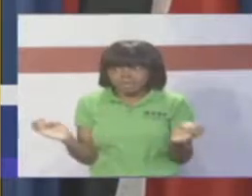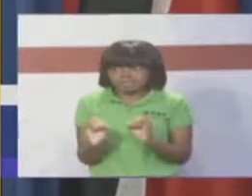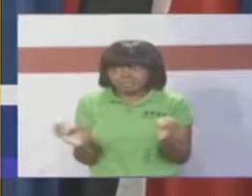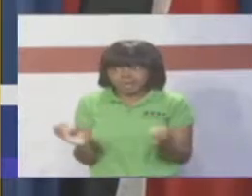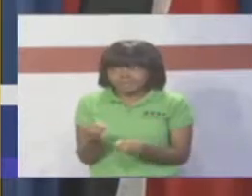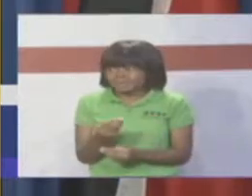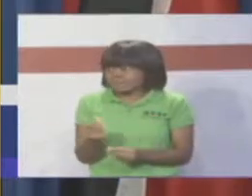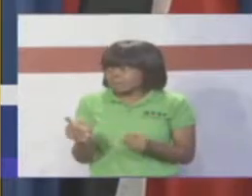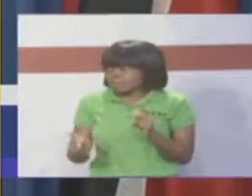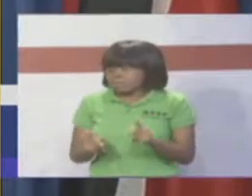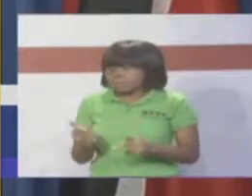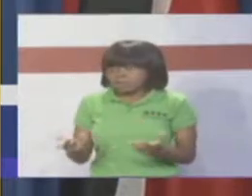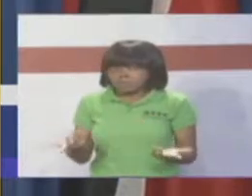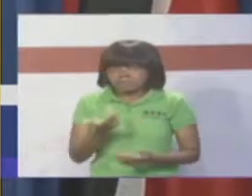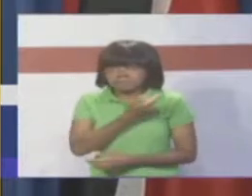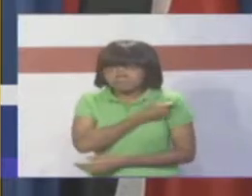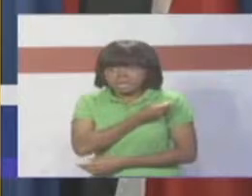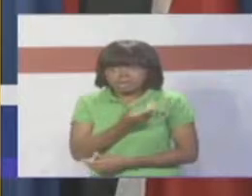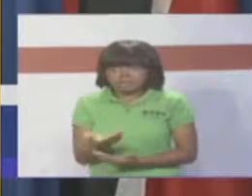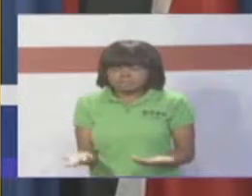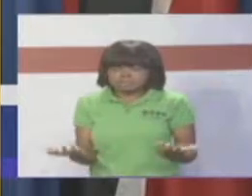I was in London last week.